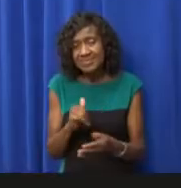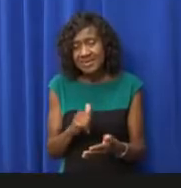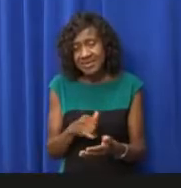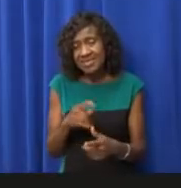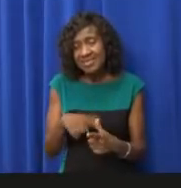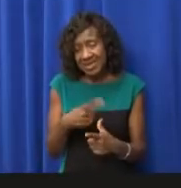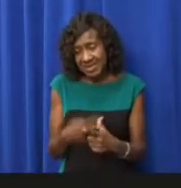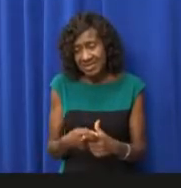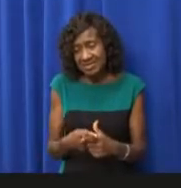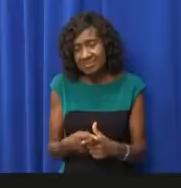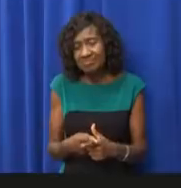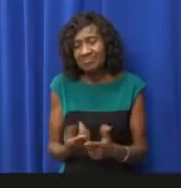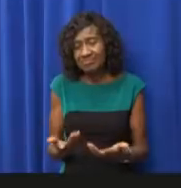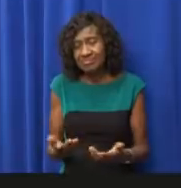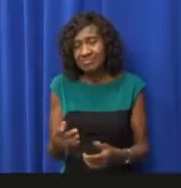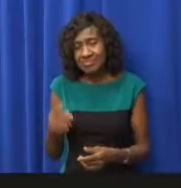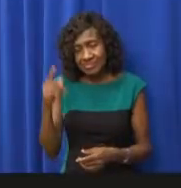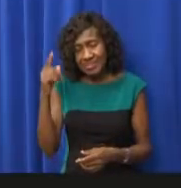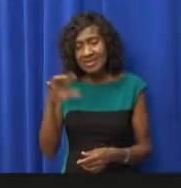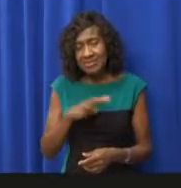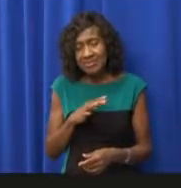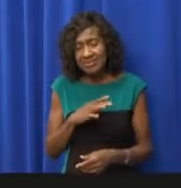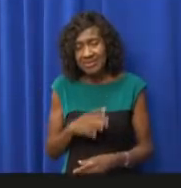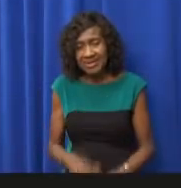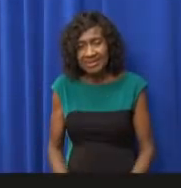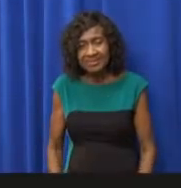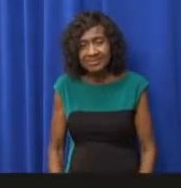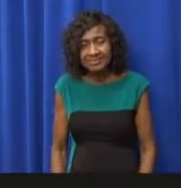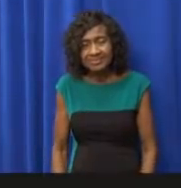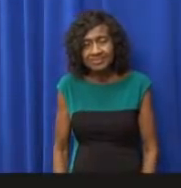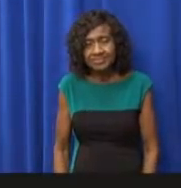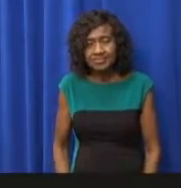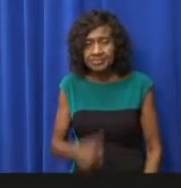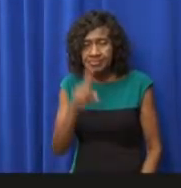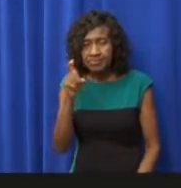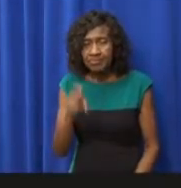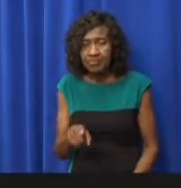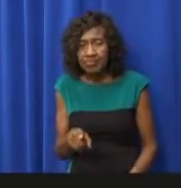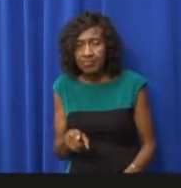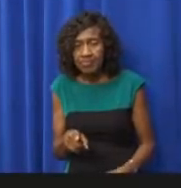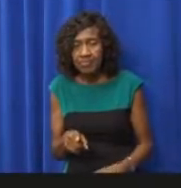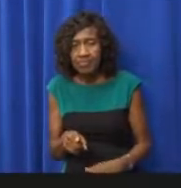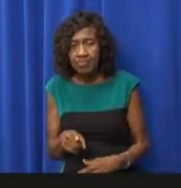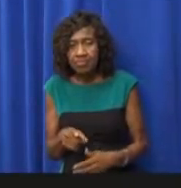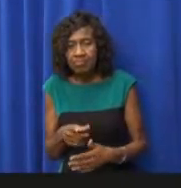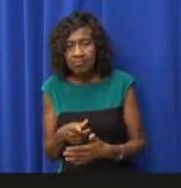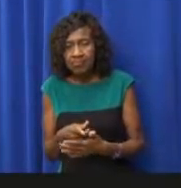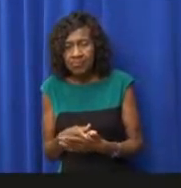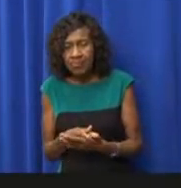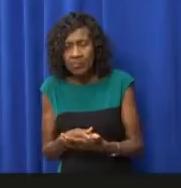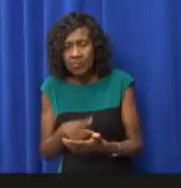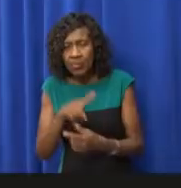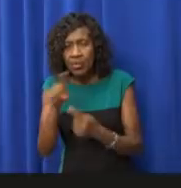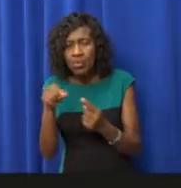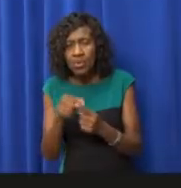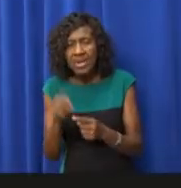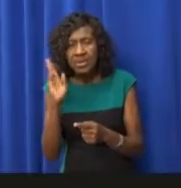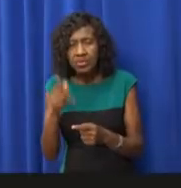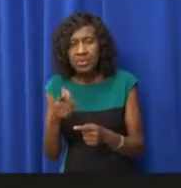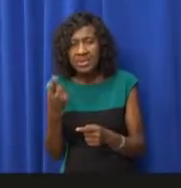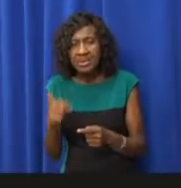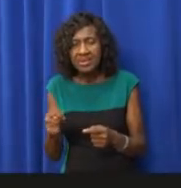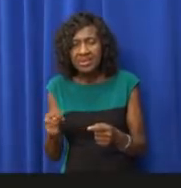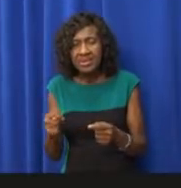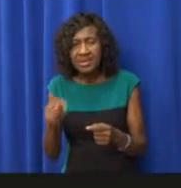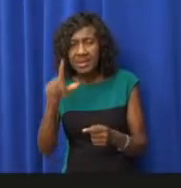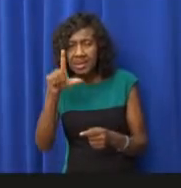Okay, thank you. The next sort of housekeeping one, have you got a date set for the next meeting of the LA? And in particular, when